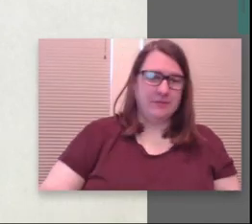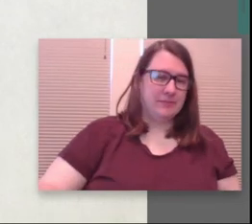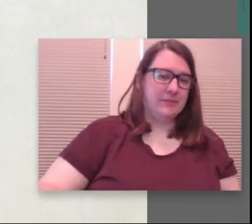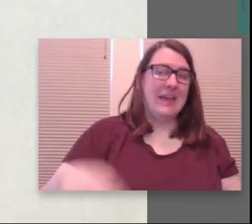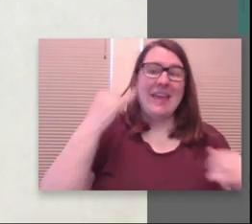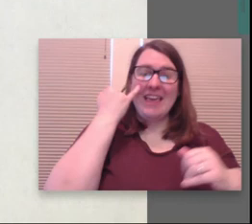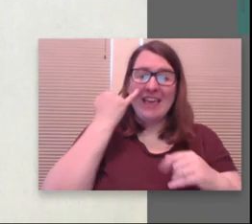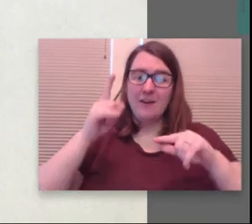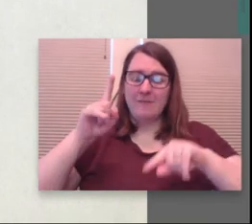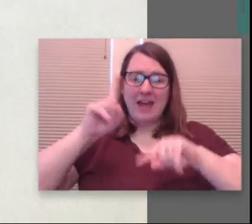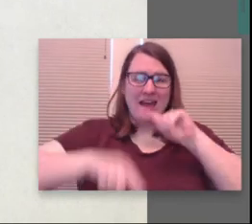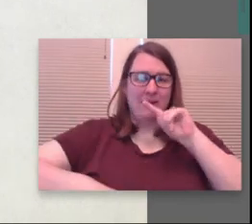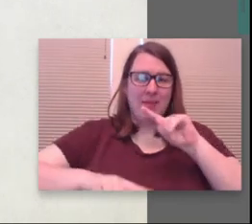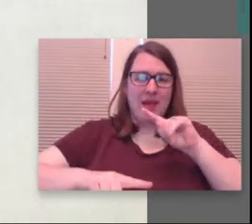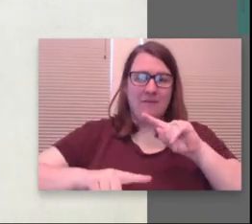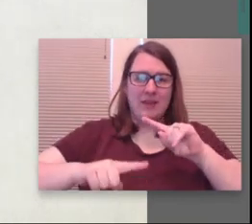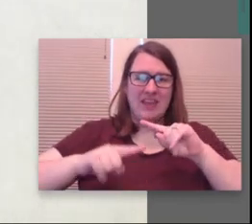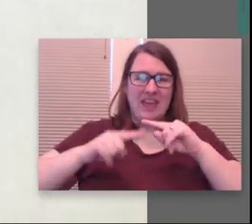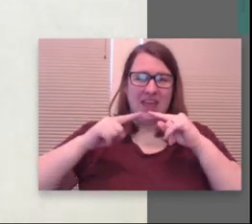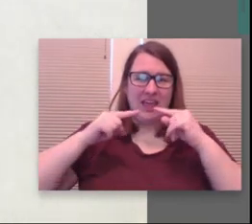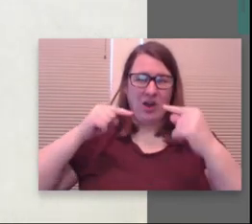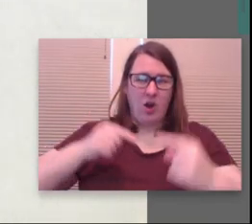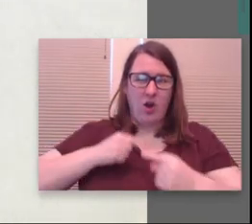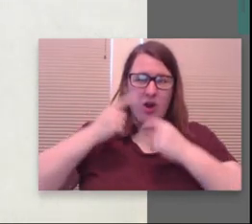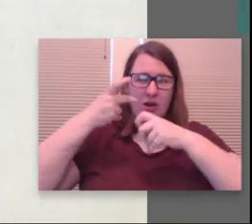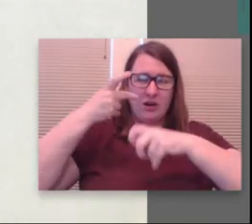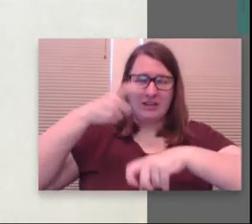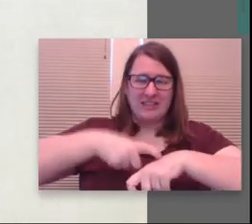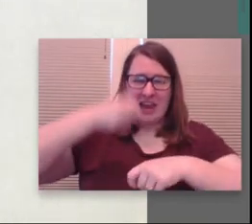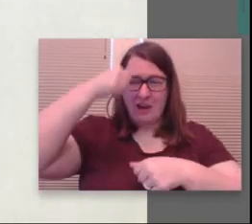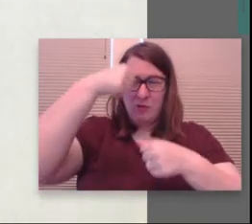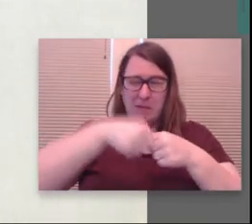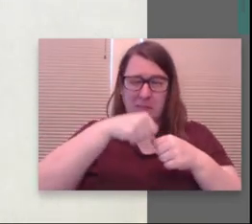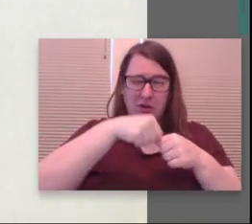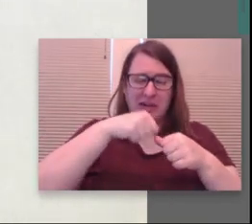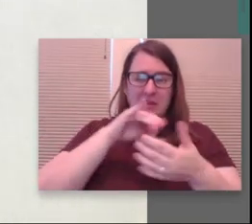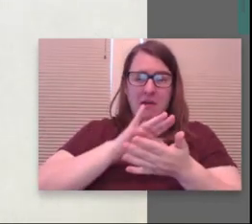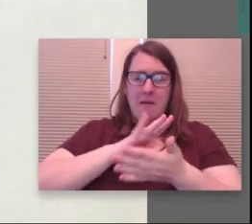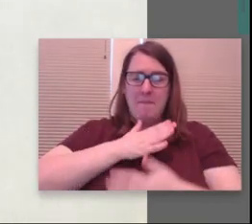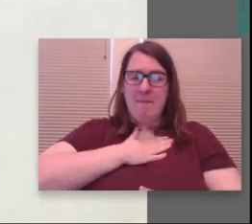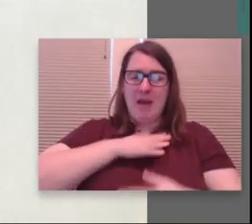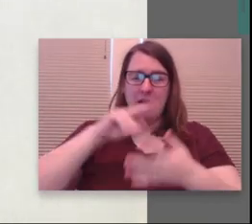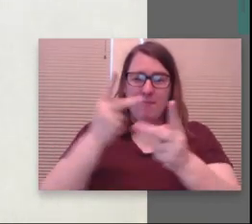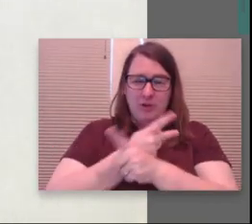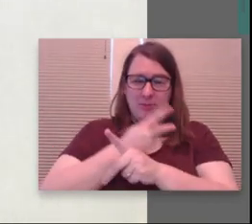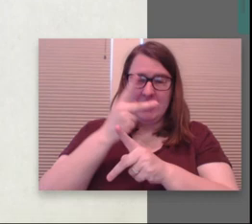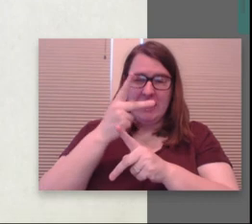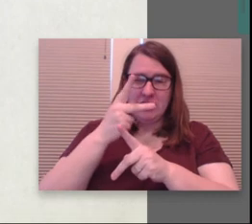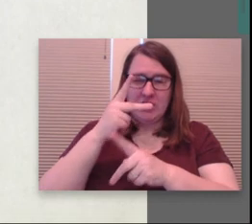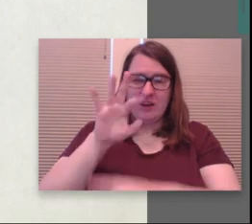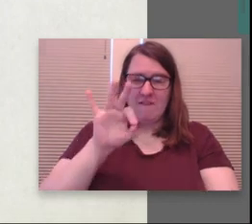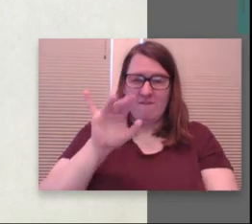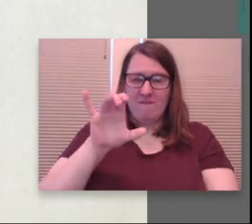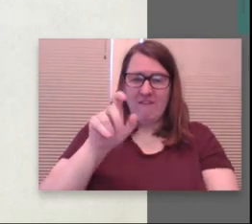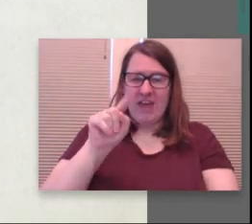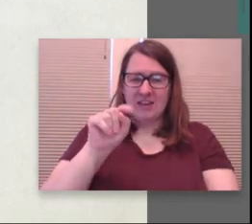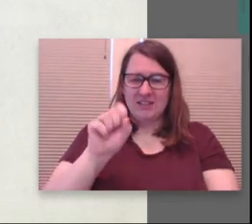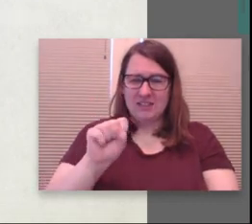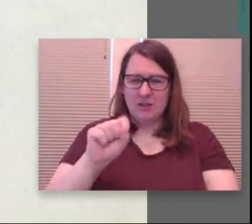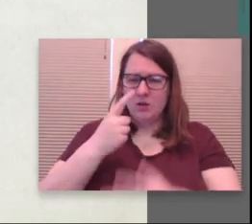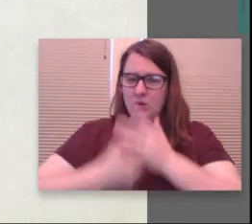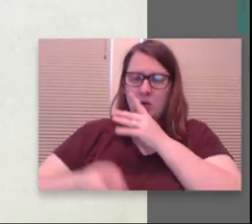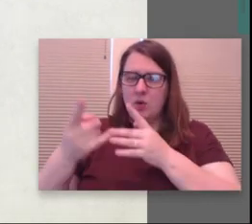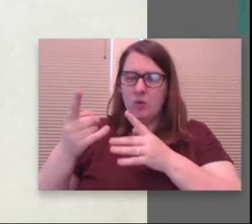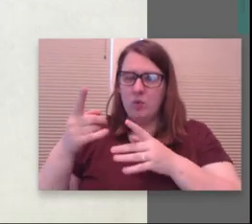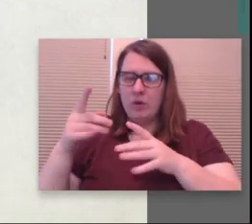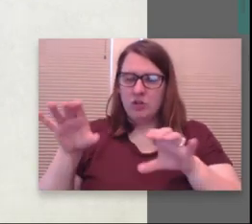5. If I'm having a hard time remembering my multiplication